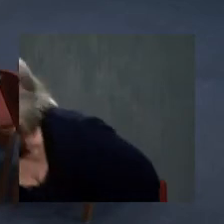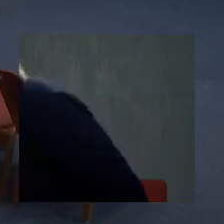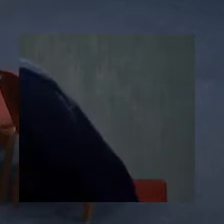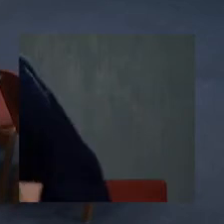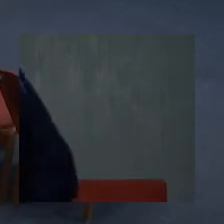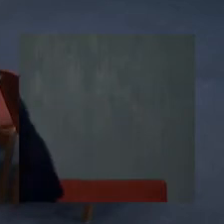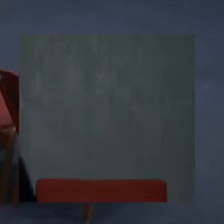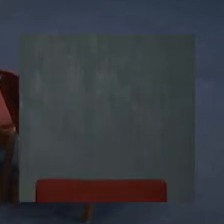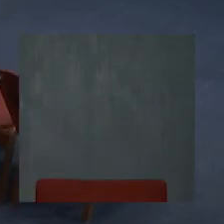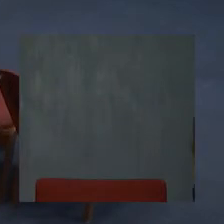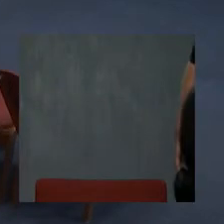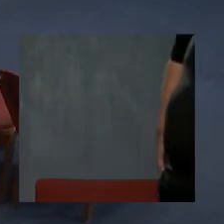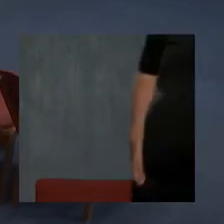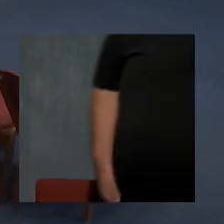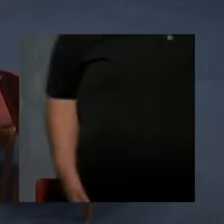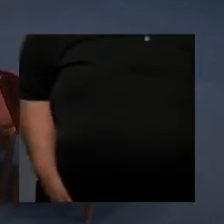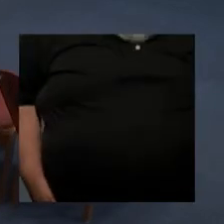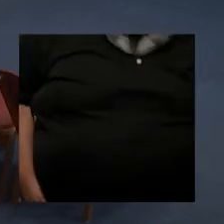So that'd be the first.